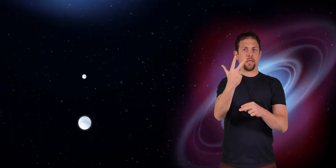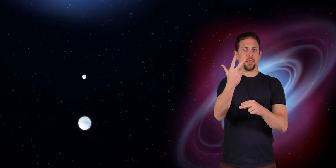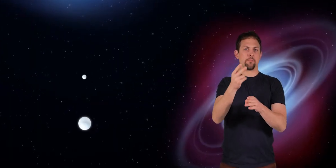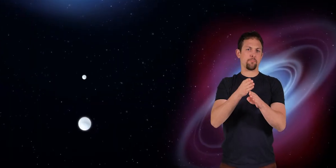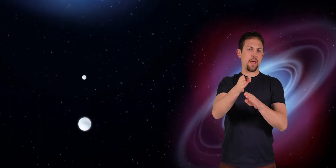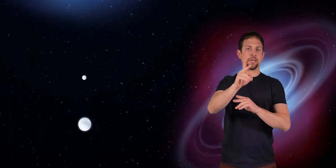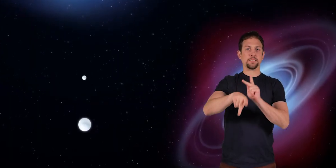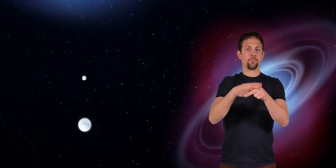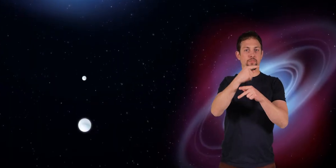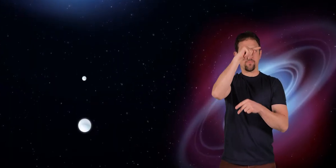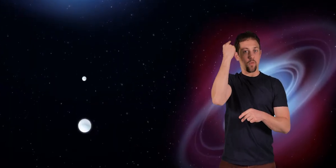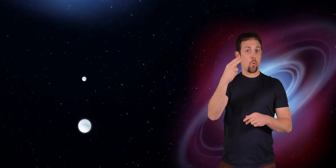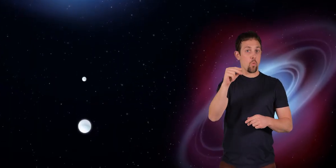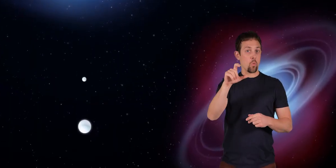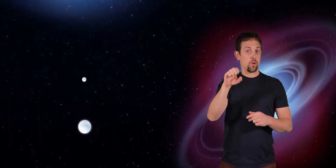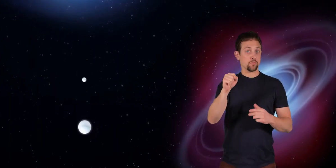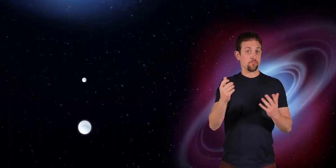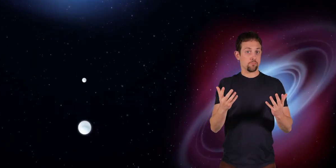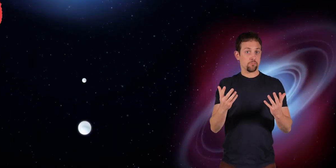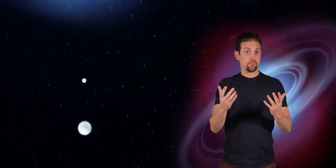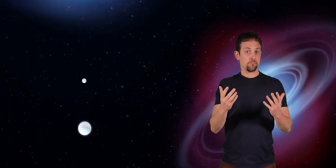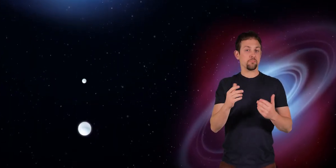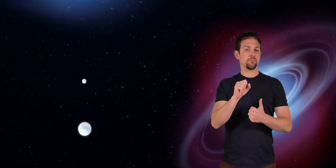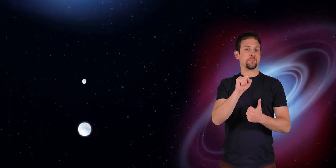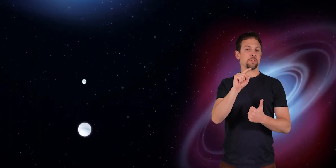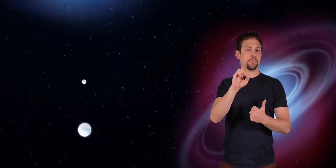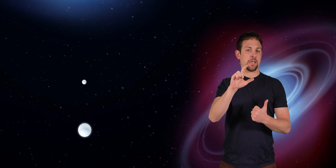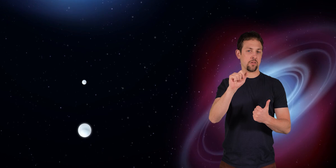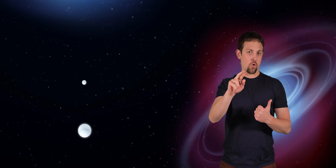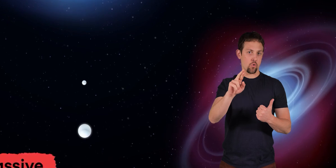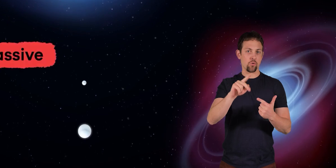three main types of black holes. Stellar.